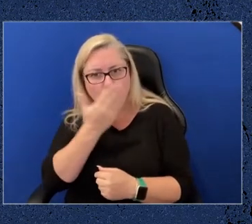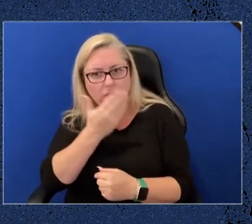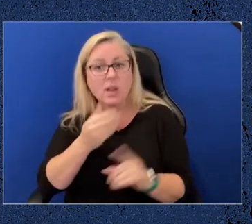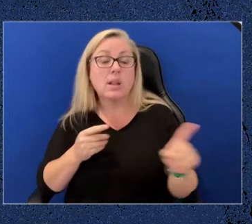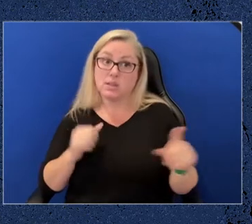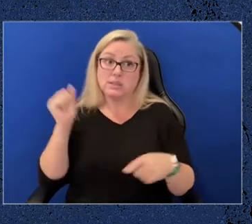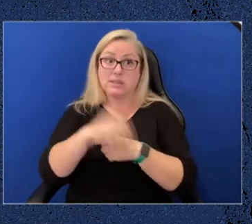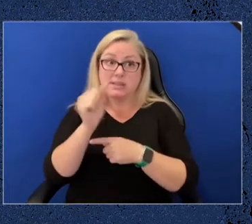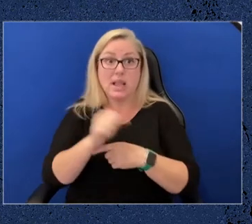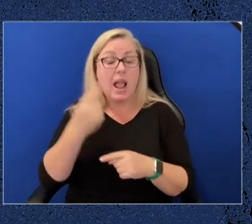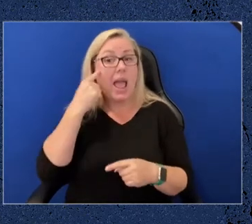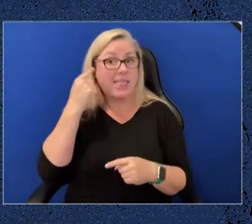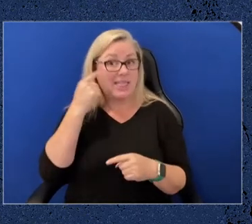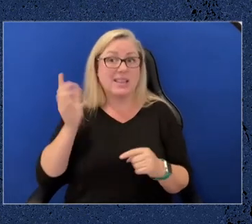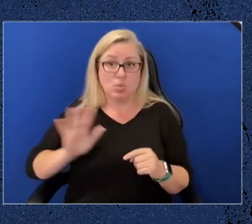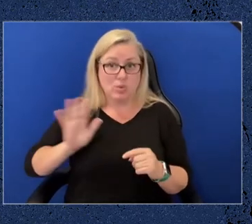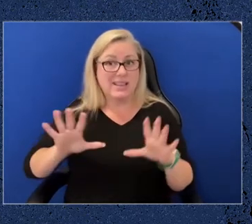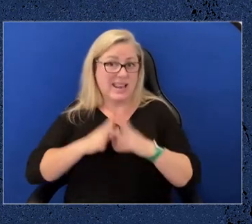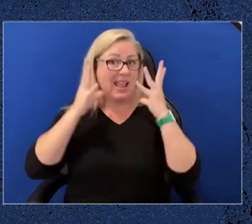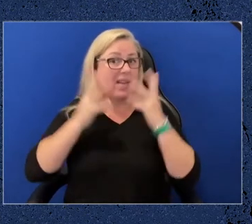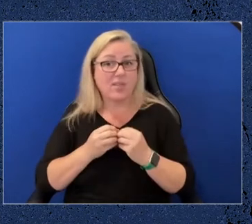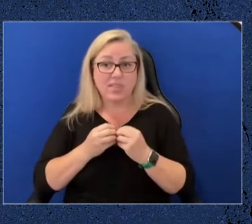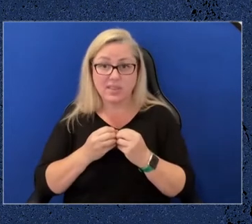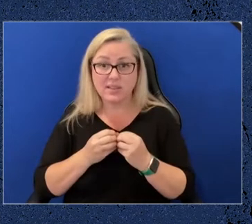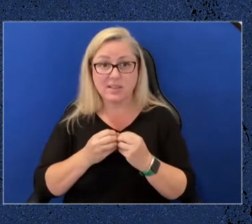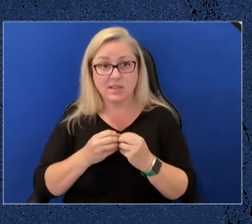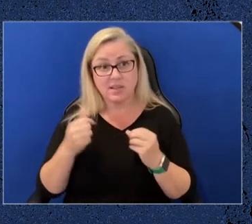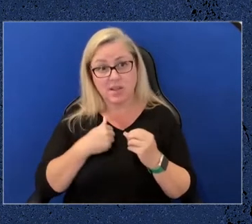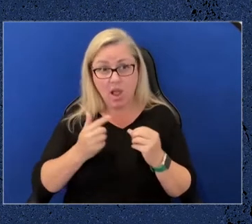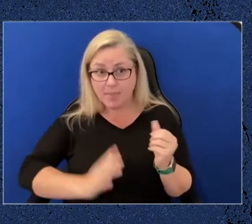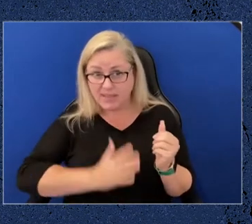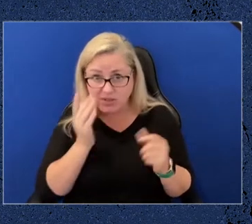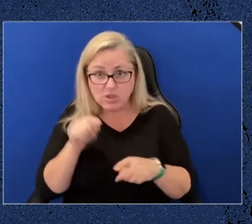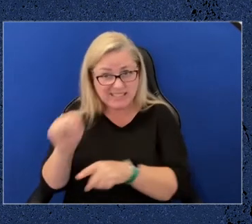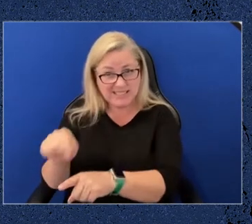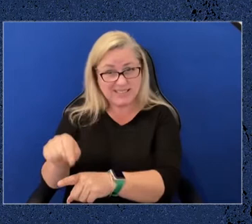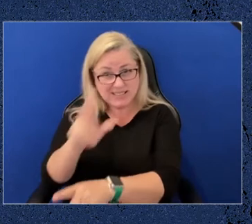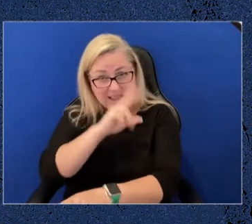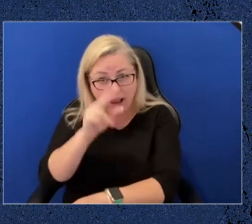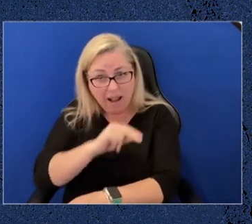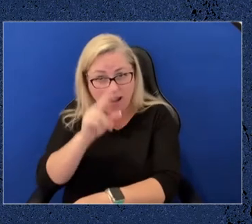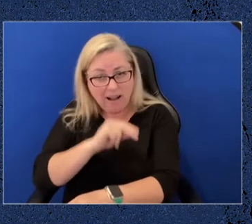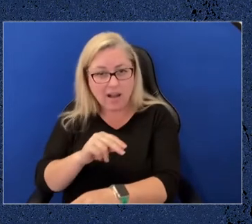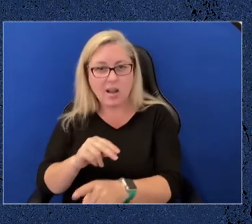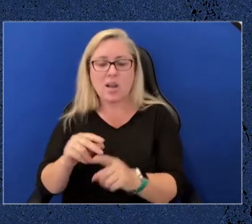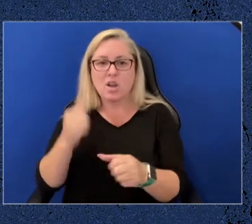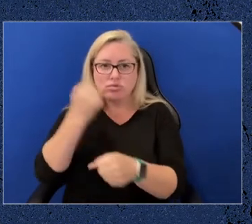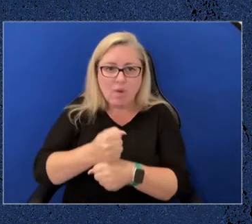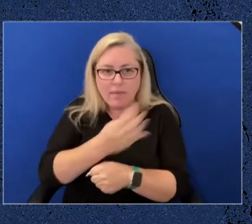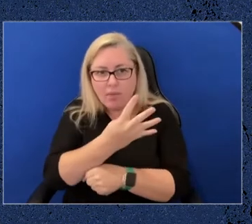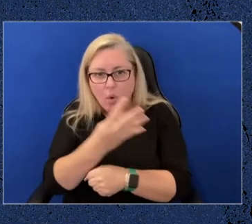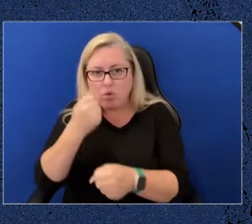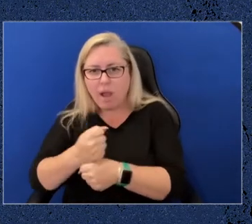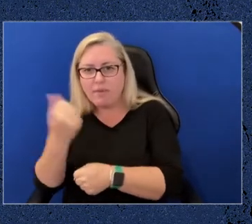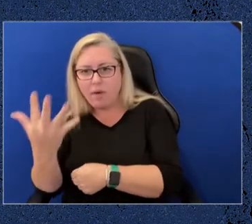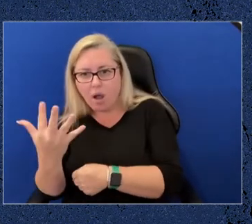before, I think you need all of it. But I'm interested in that primary school, the things we're kicking in around grade 4 and 5, so that